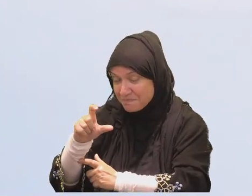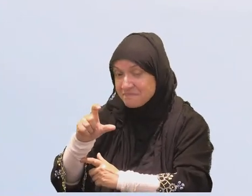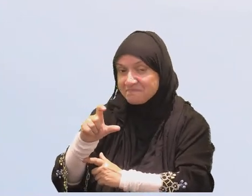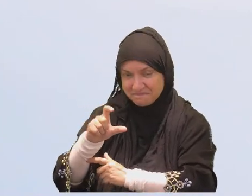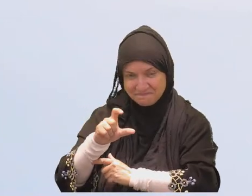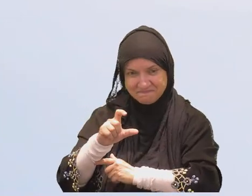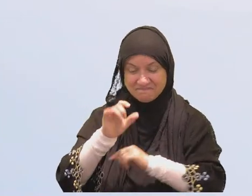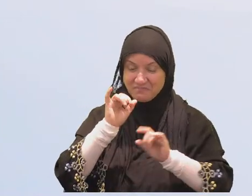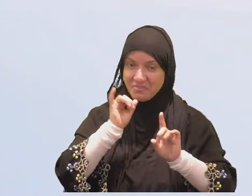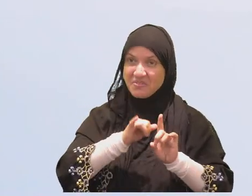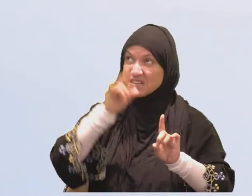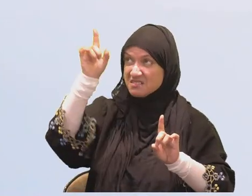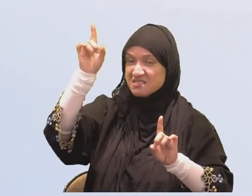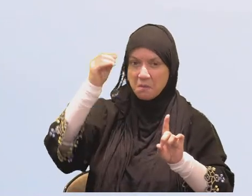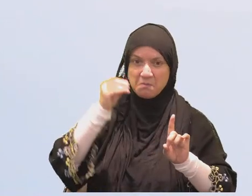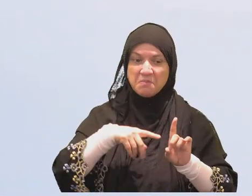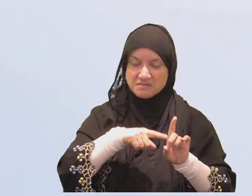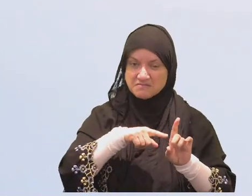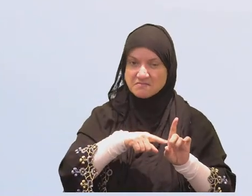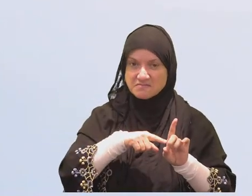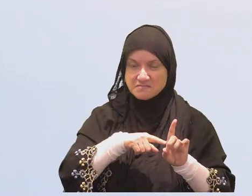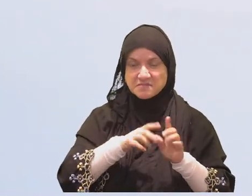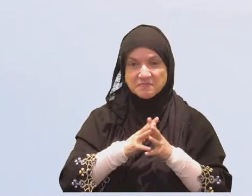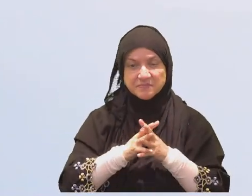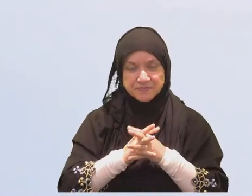his message? Ya ayyuha an-nabi,